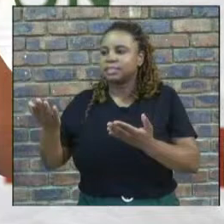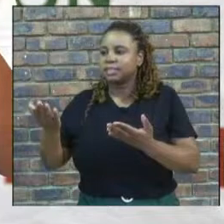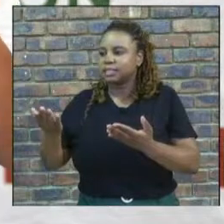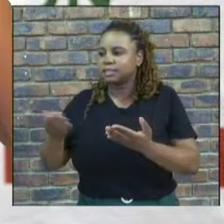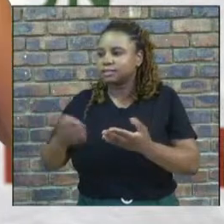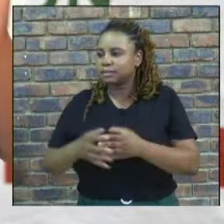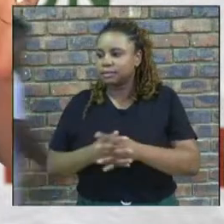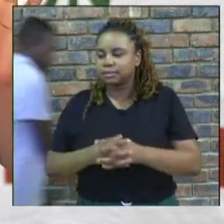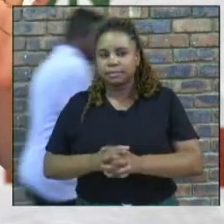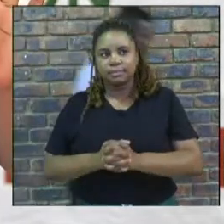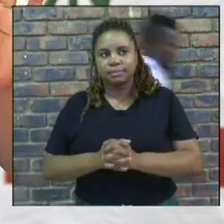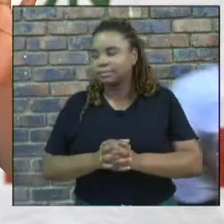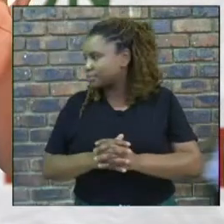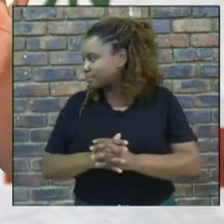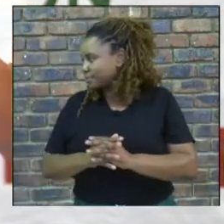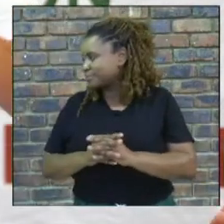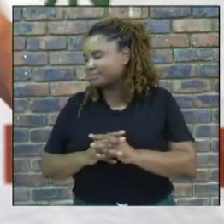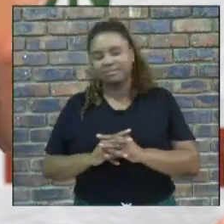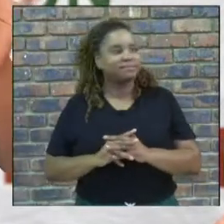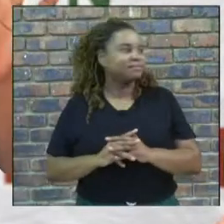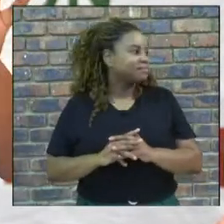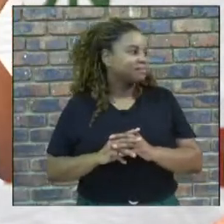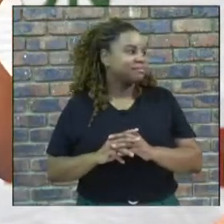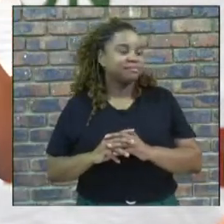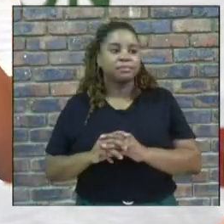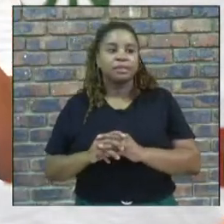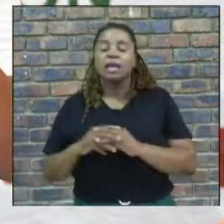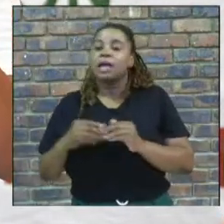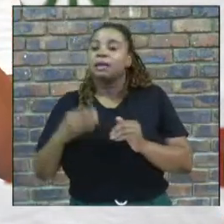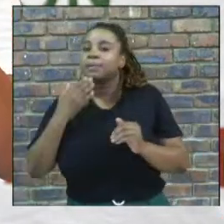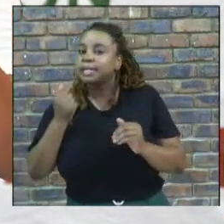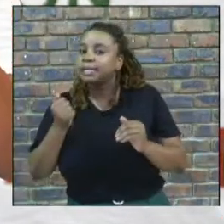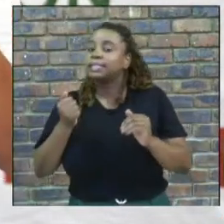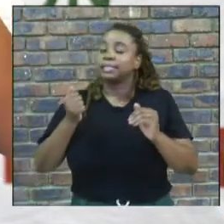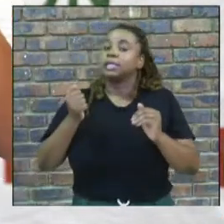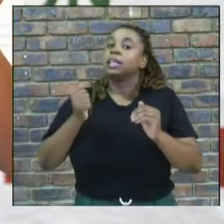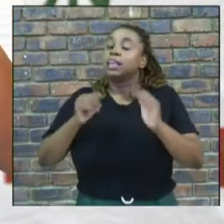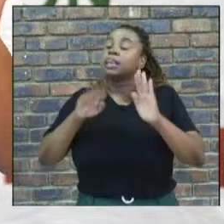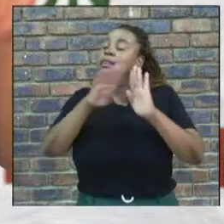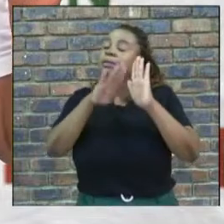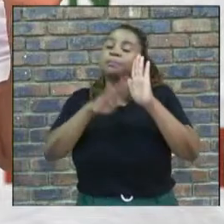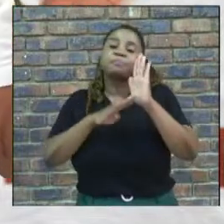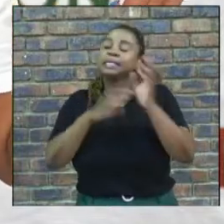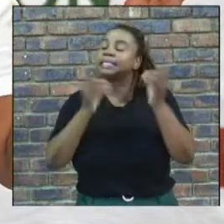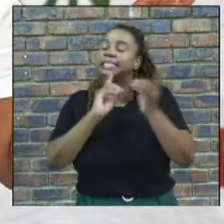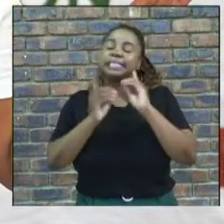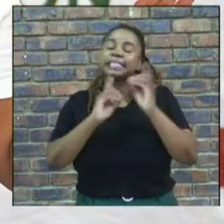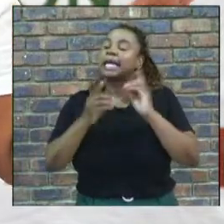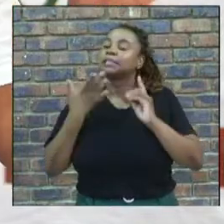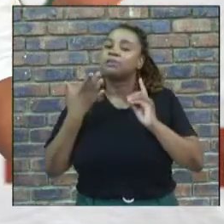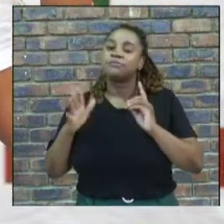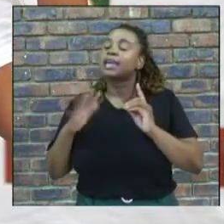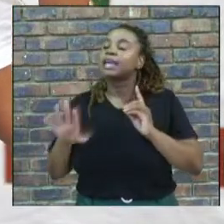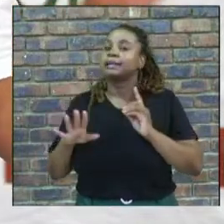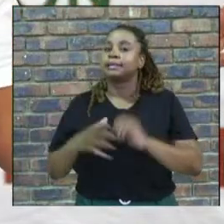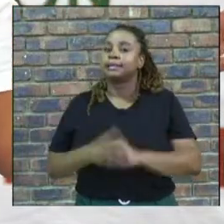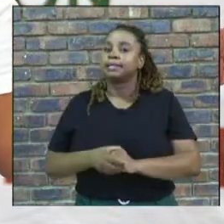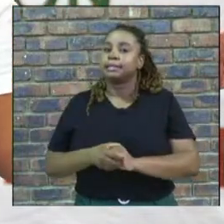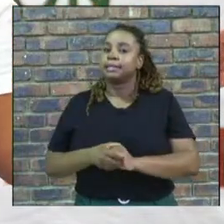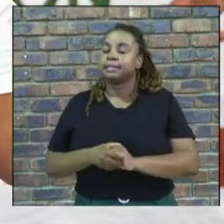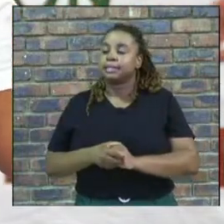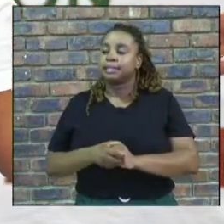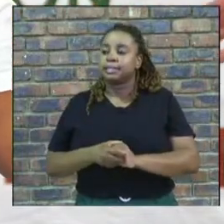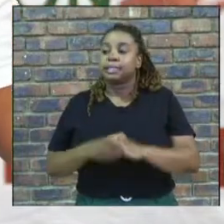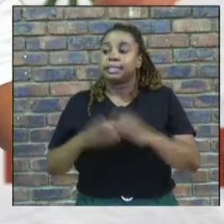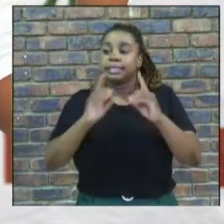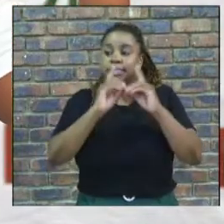We talk about the bill only. The bill that is presented. Department